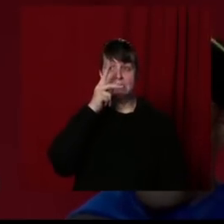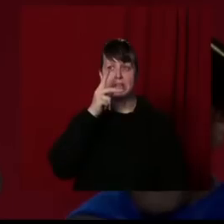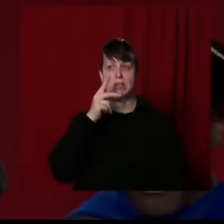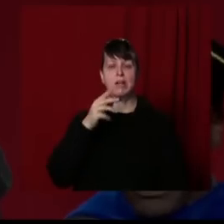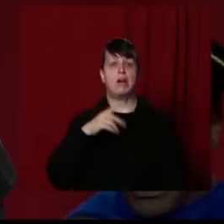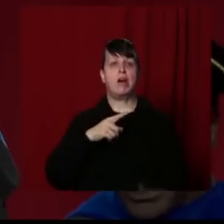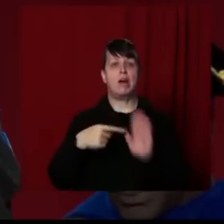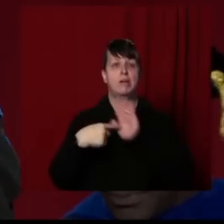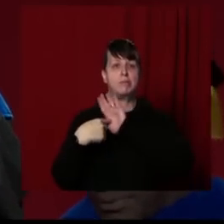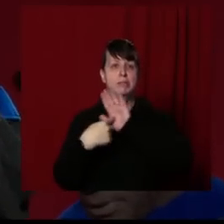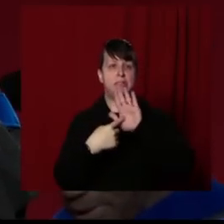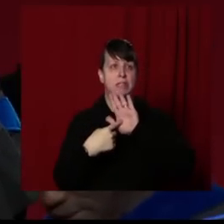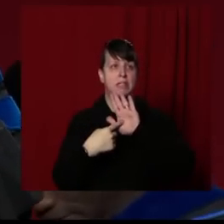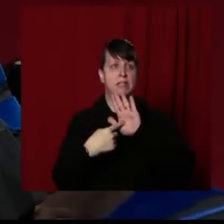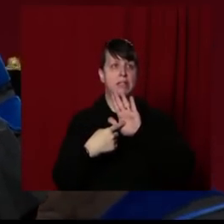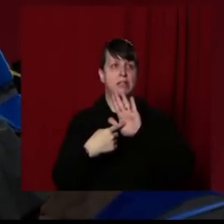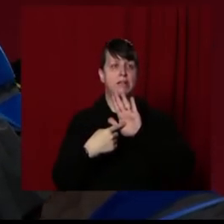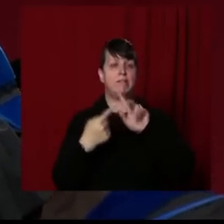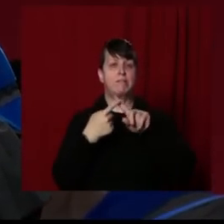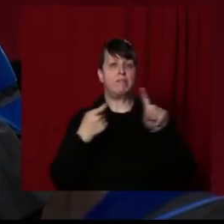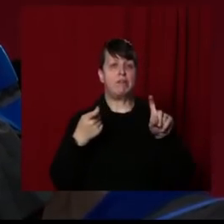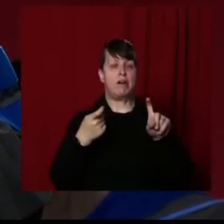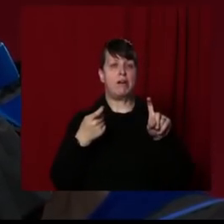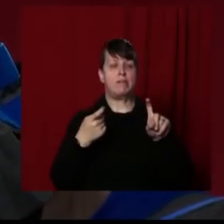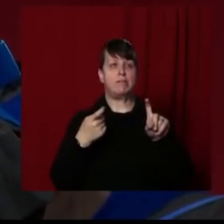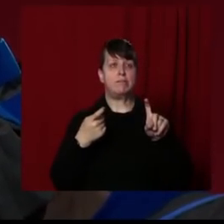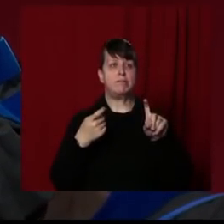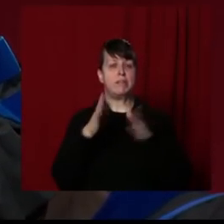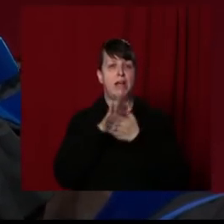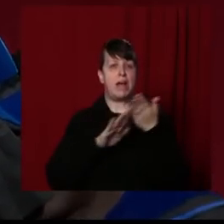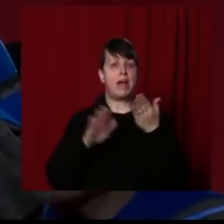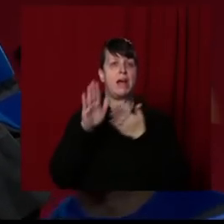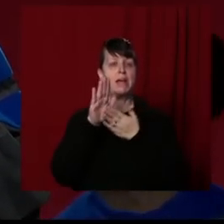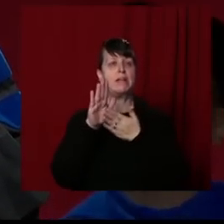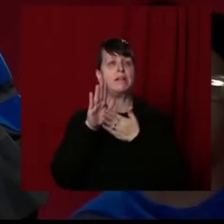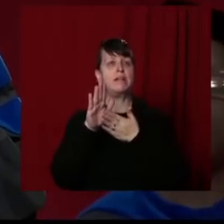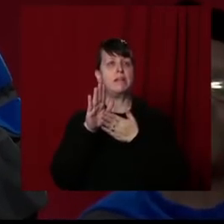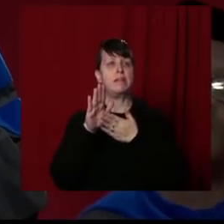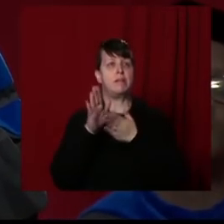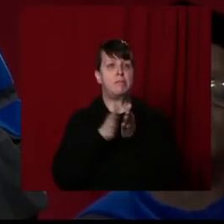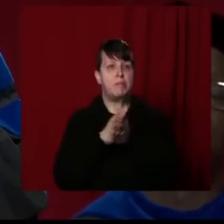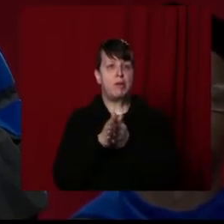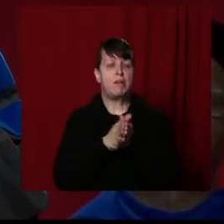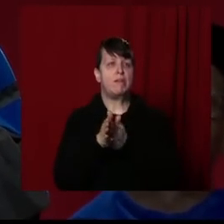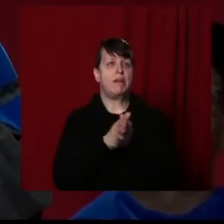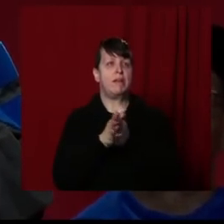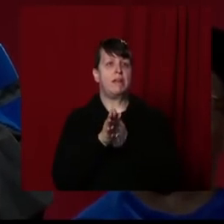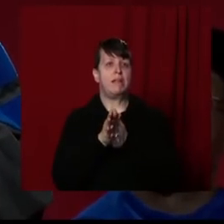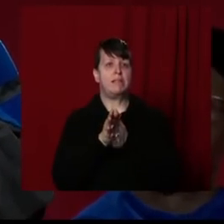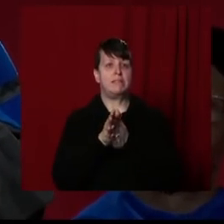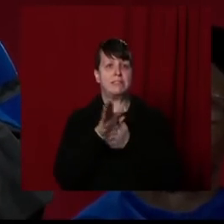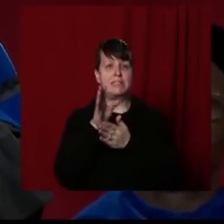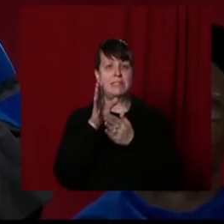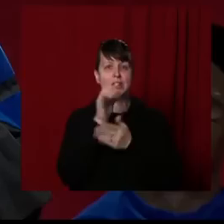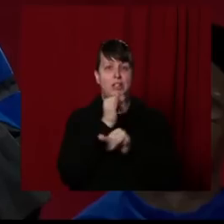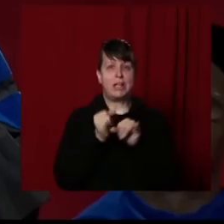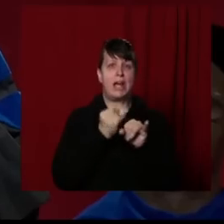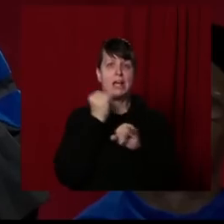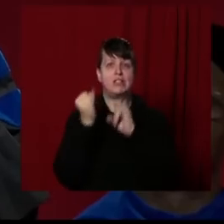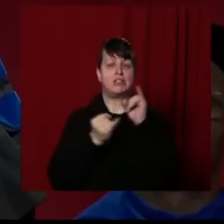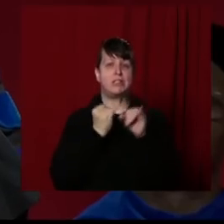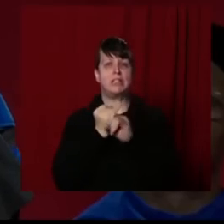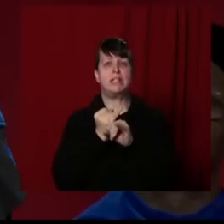presented by the academically and scholastically motivated and internationally engaged university